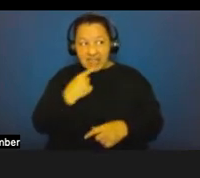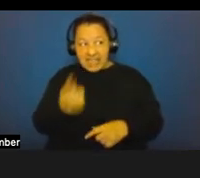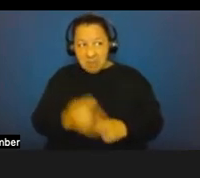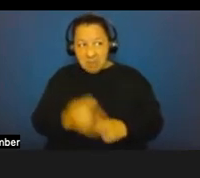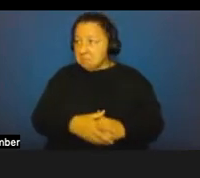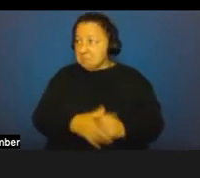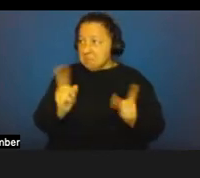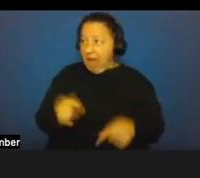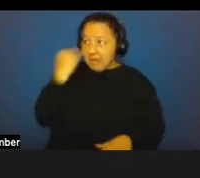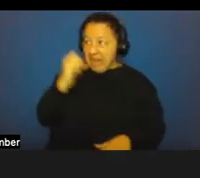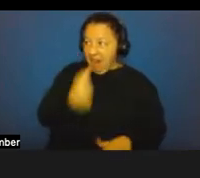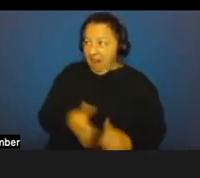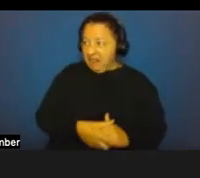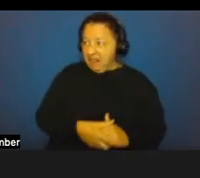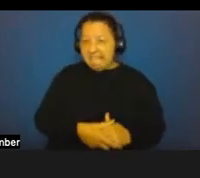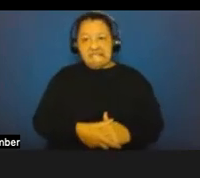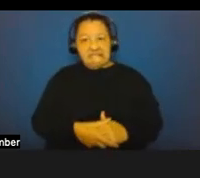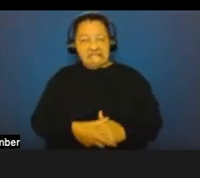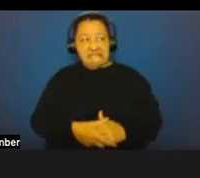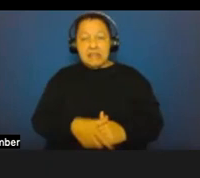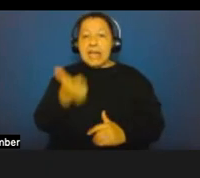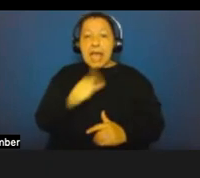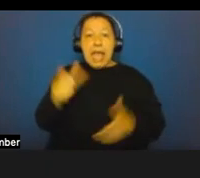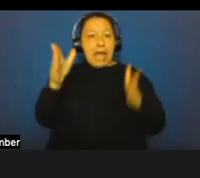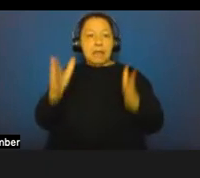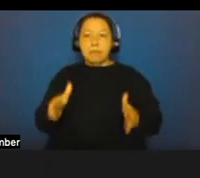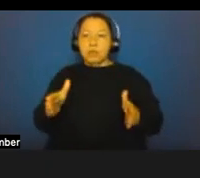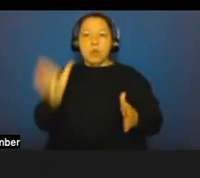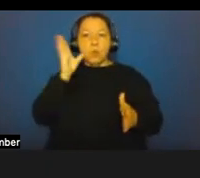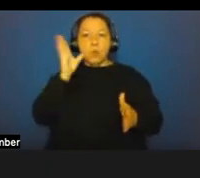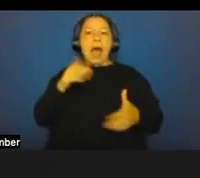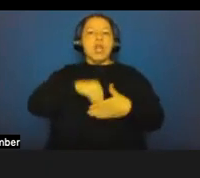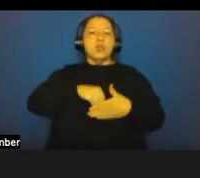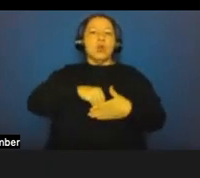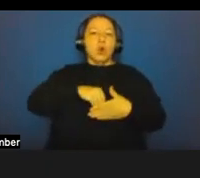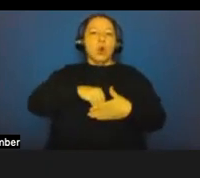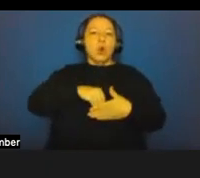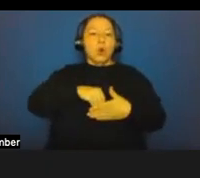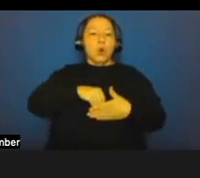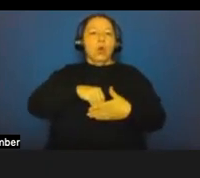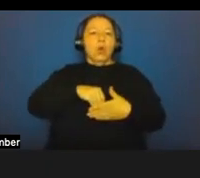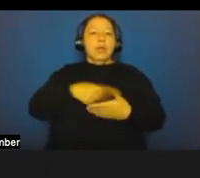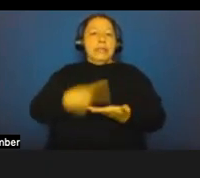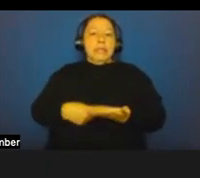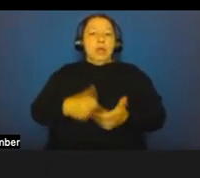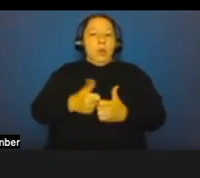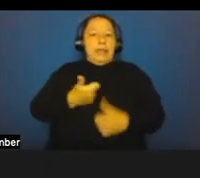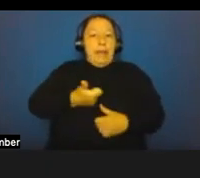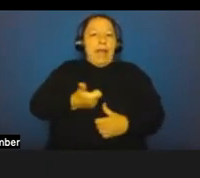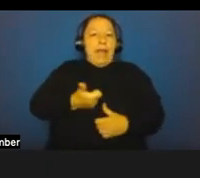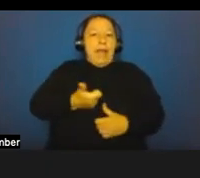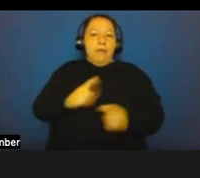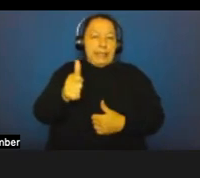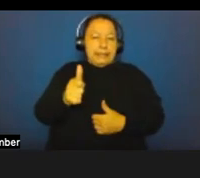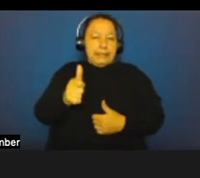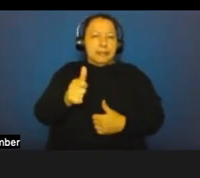don't? So any human being is going to have an internal dialogue about that, the risks. And that's exactly what